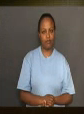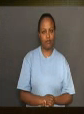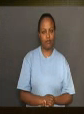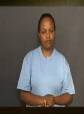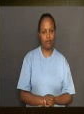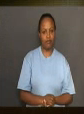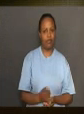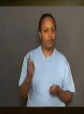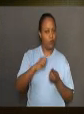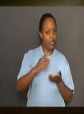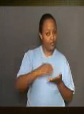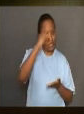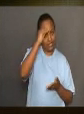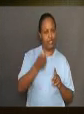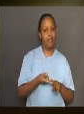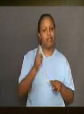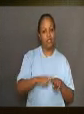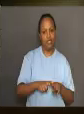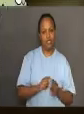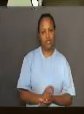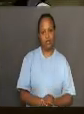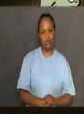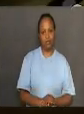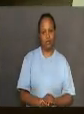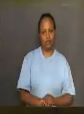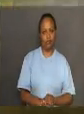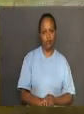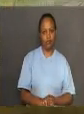Let's get back to our lesson.